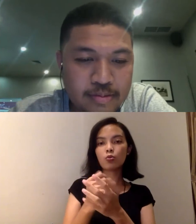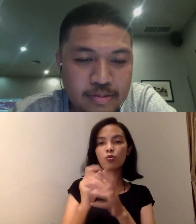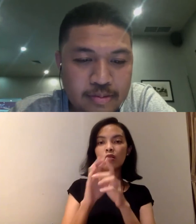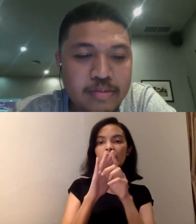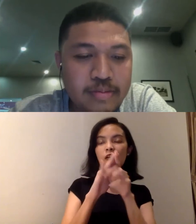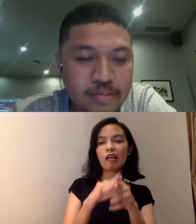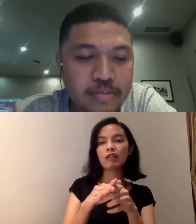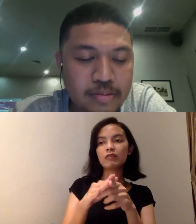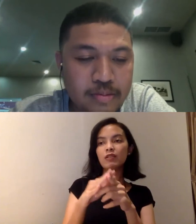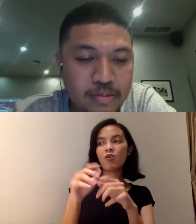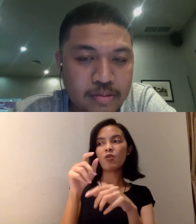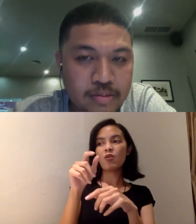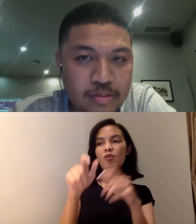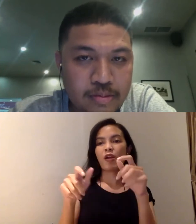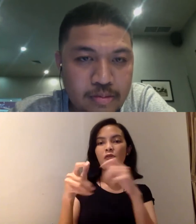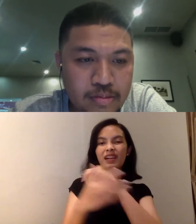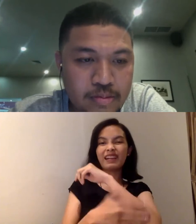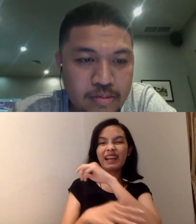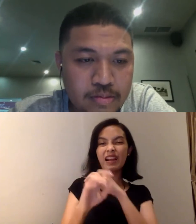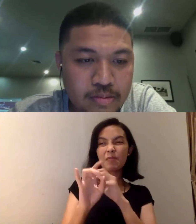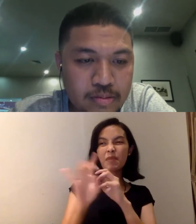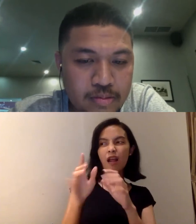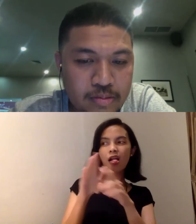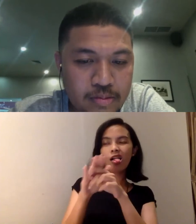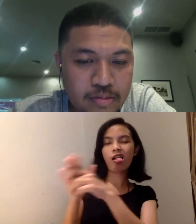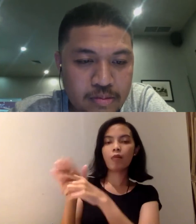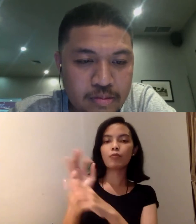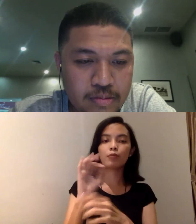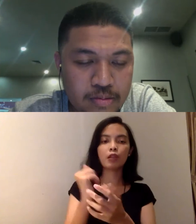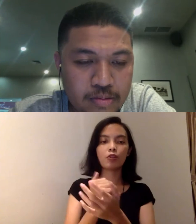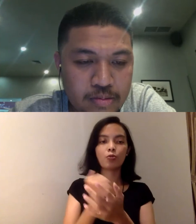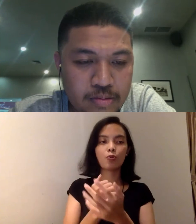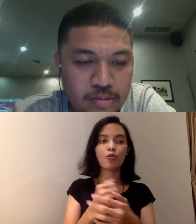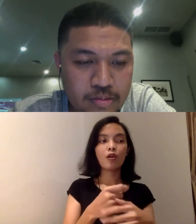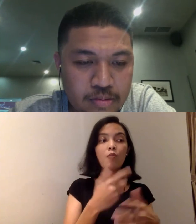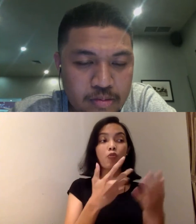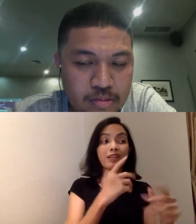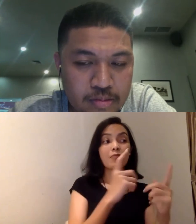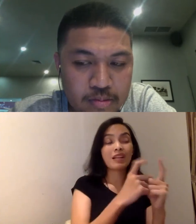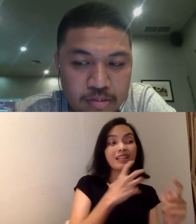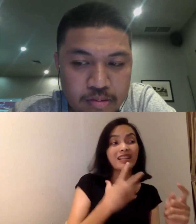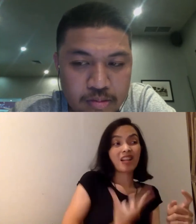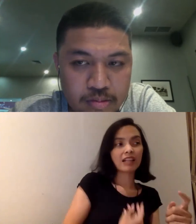So that's one of the, I think, the great profound discoveries as well, because